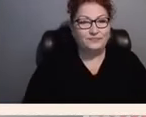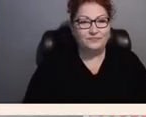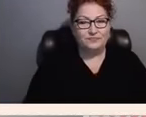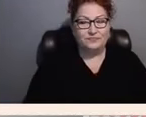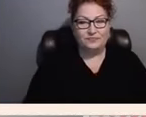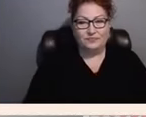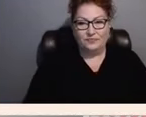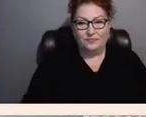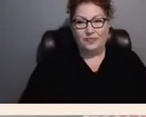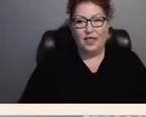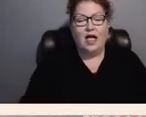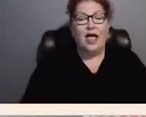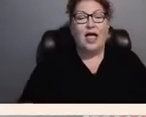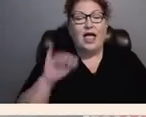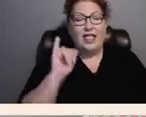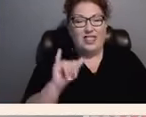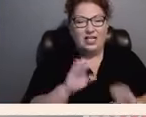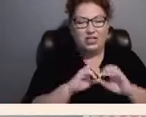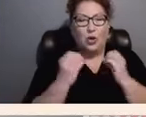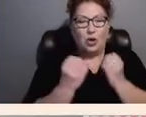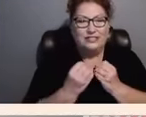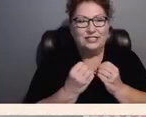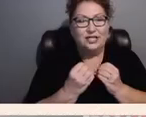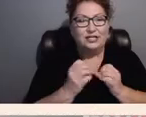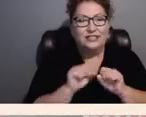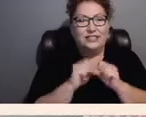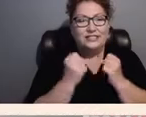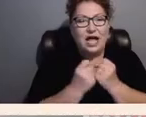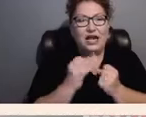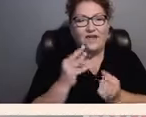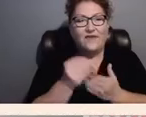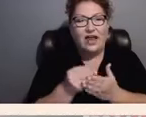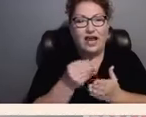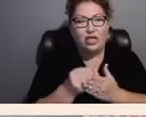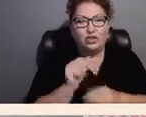And this is an organization, Society of Financial and Career Consulting Professionals.